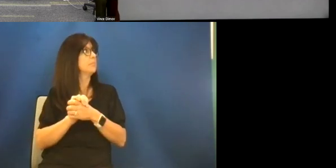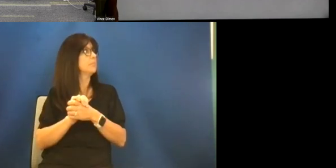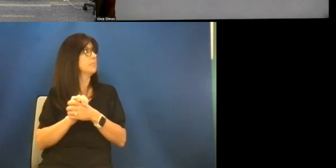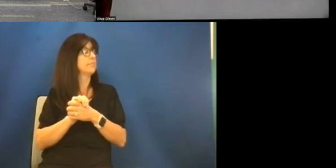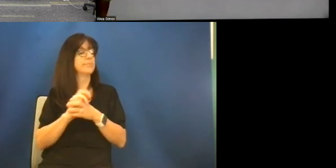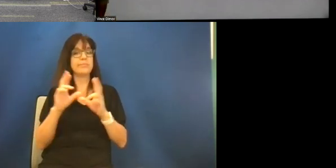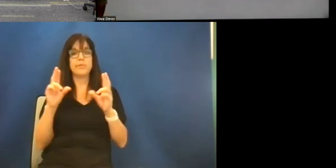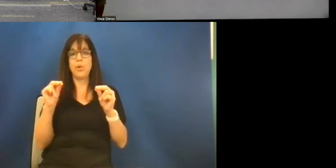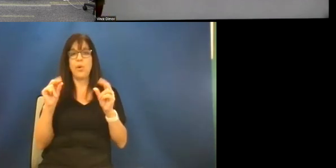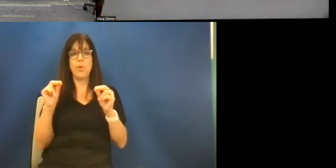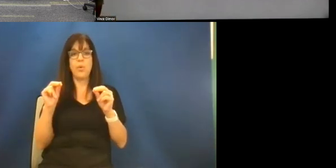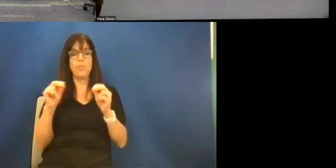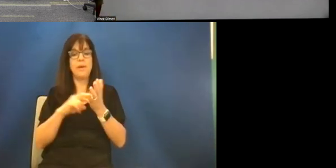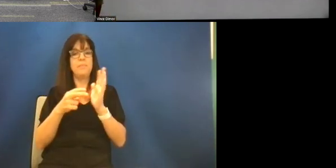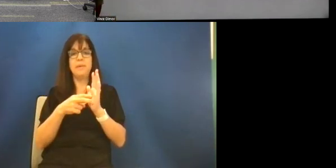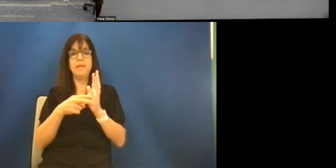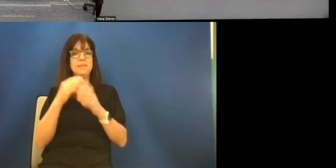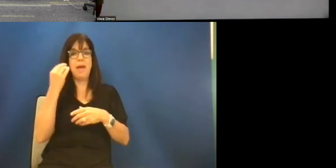Nope, I think it means Megan, you're done.